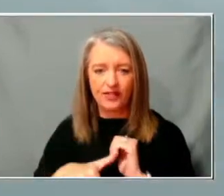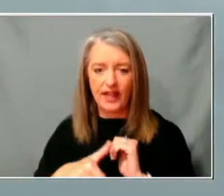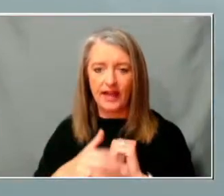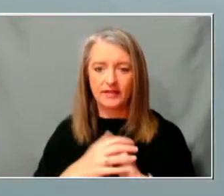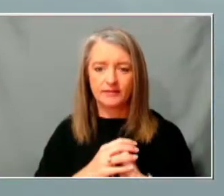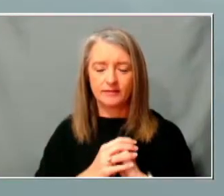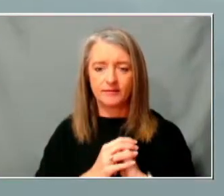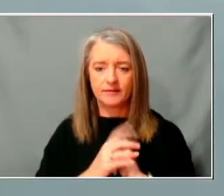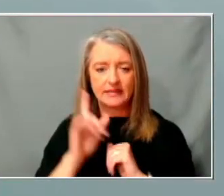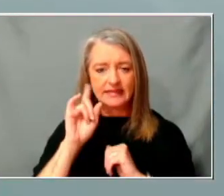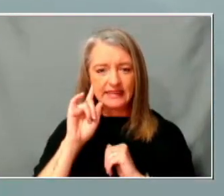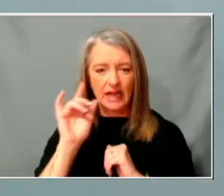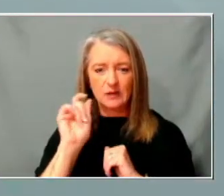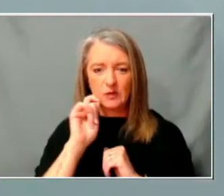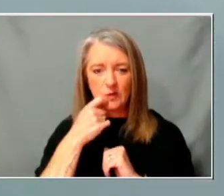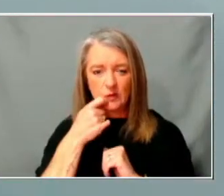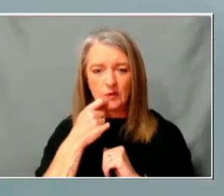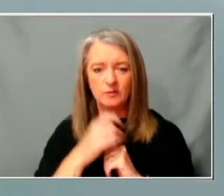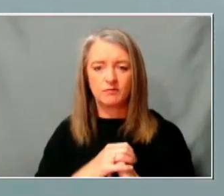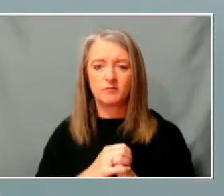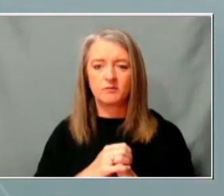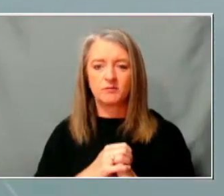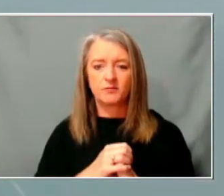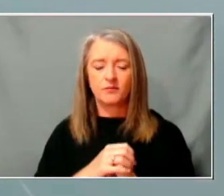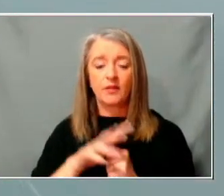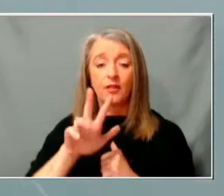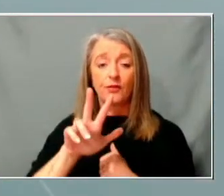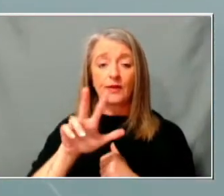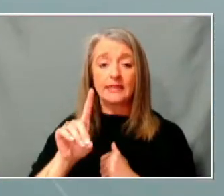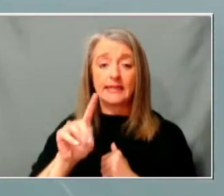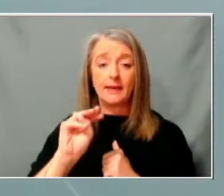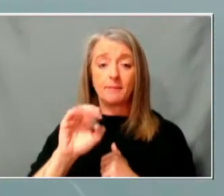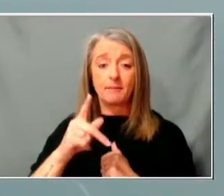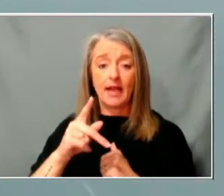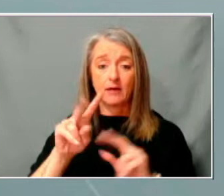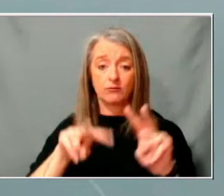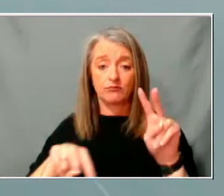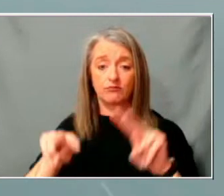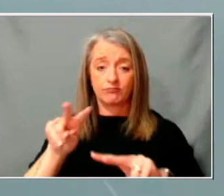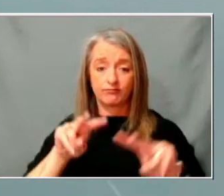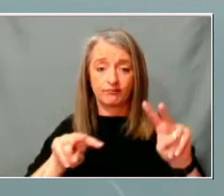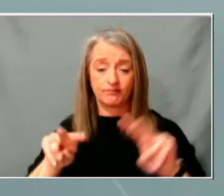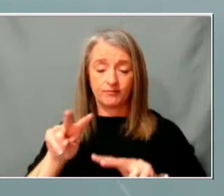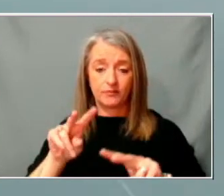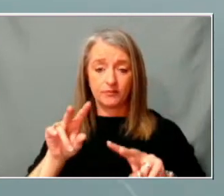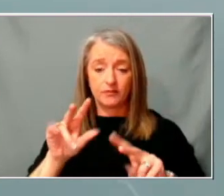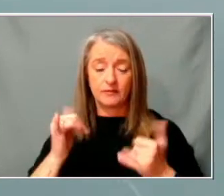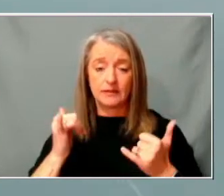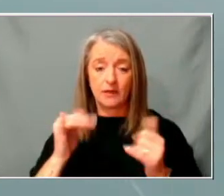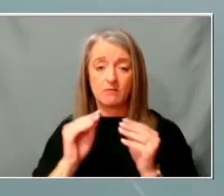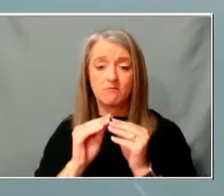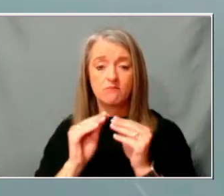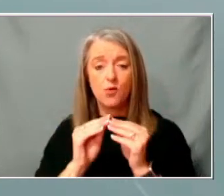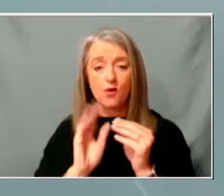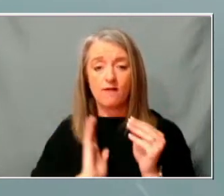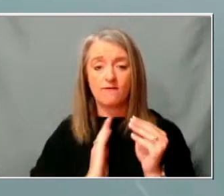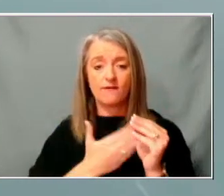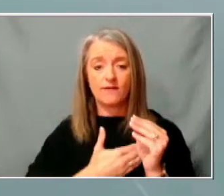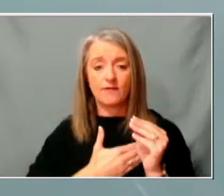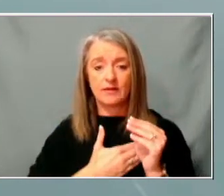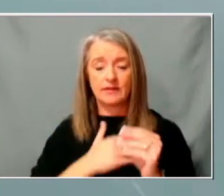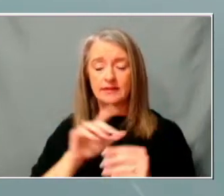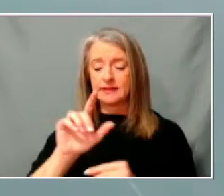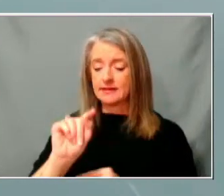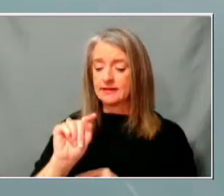very cool. Yeah, so 3D bioprinting is something that's actually being looked at a lot of more of our tendon and